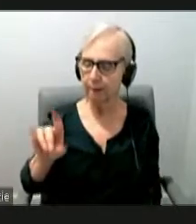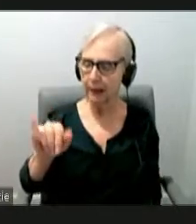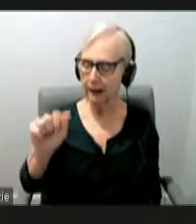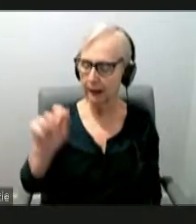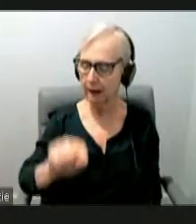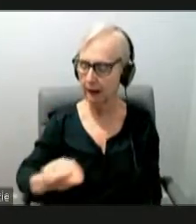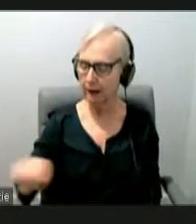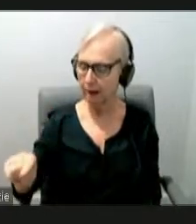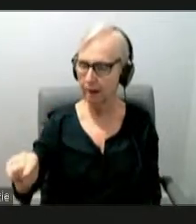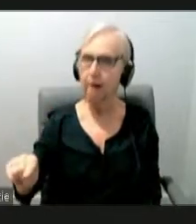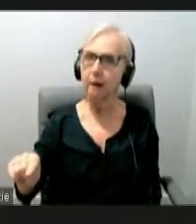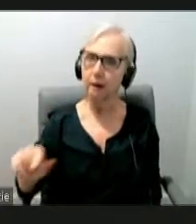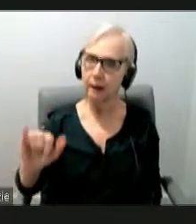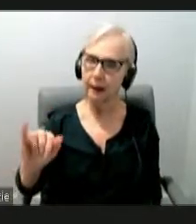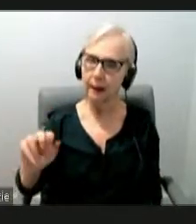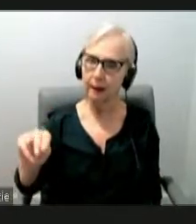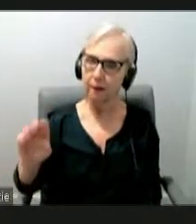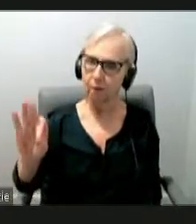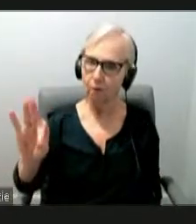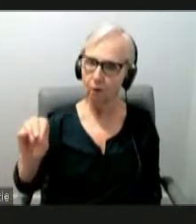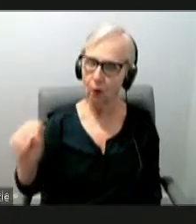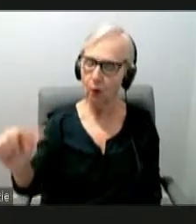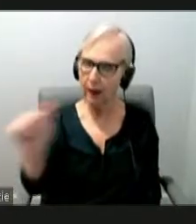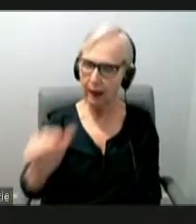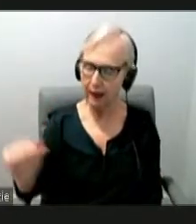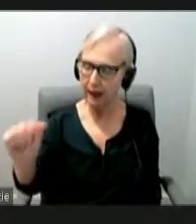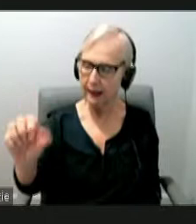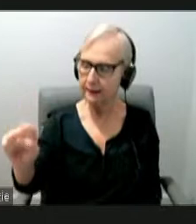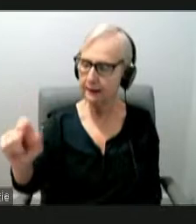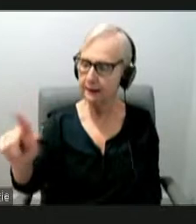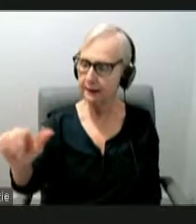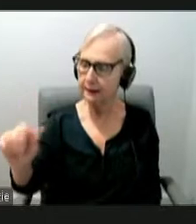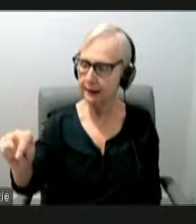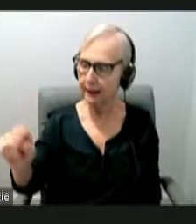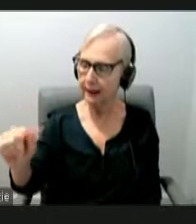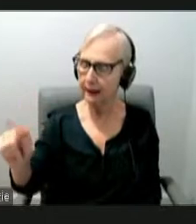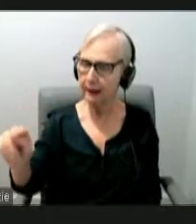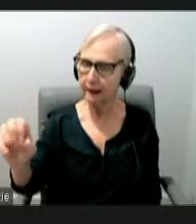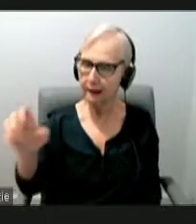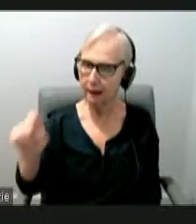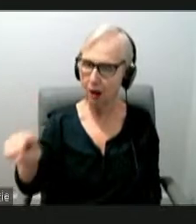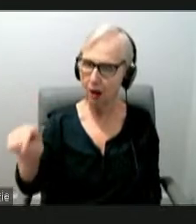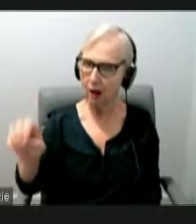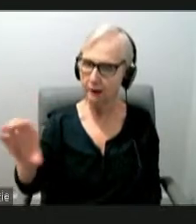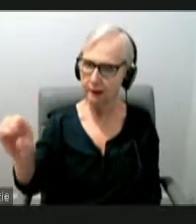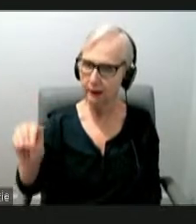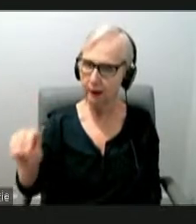media_info@state.co.us. Thanks again for joining us, and have a great rest of your afternoon.